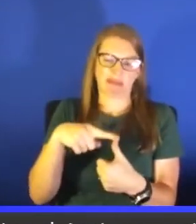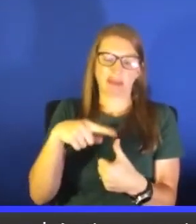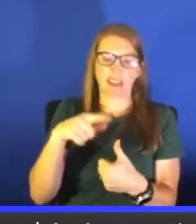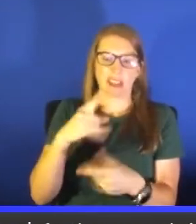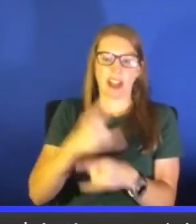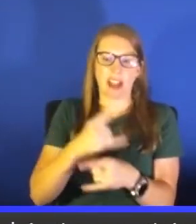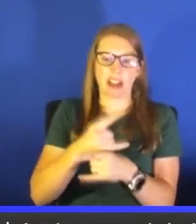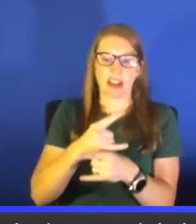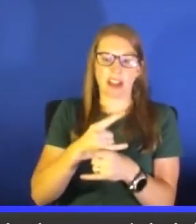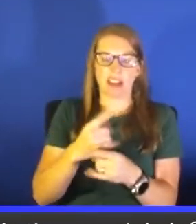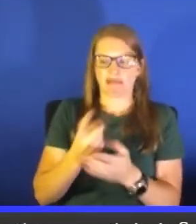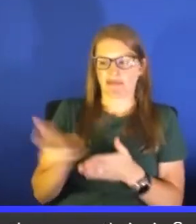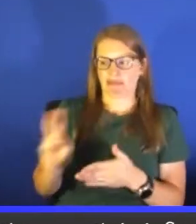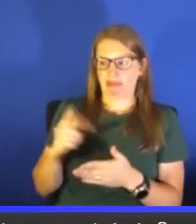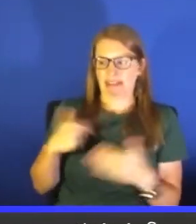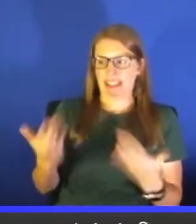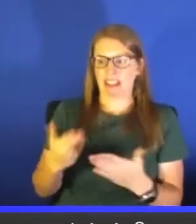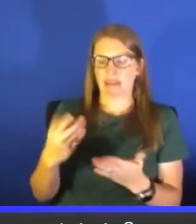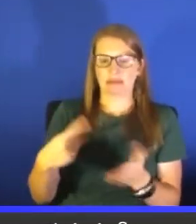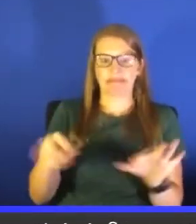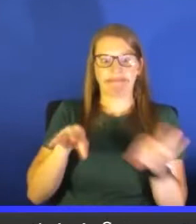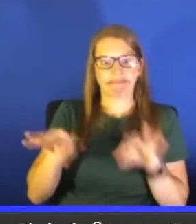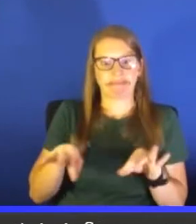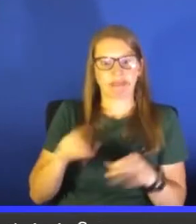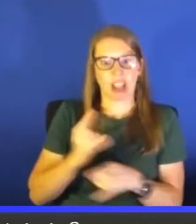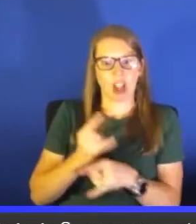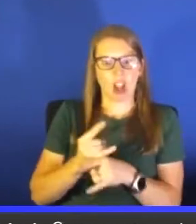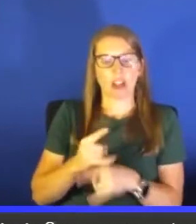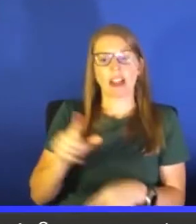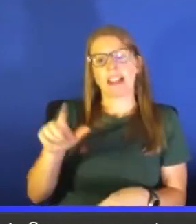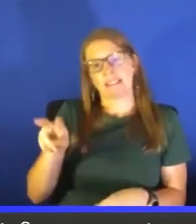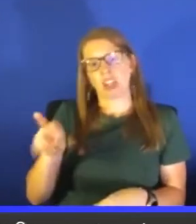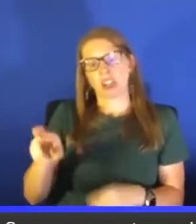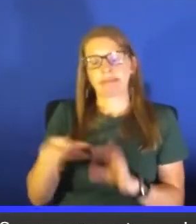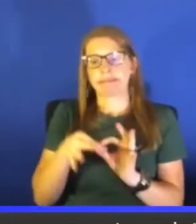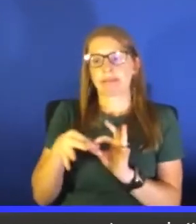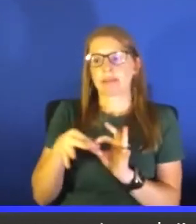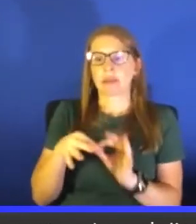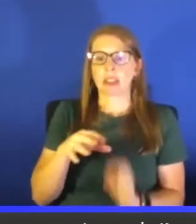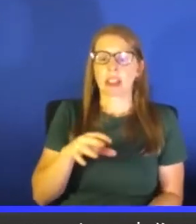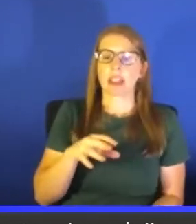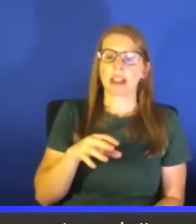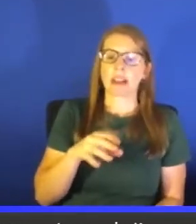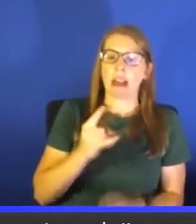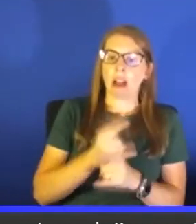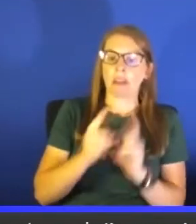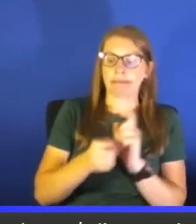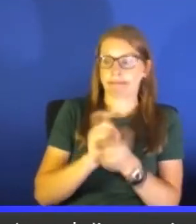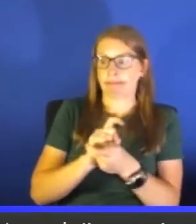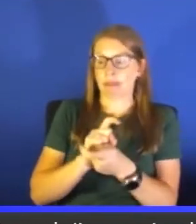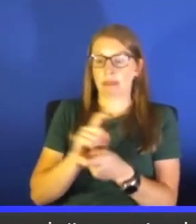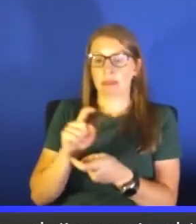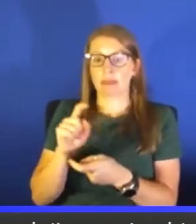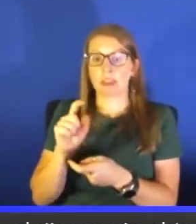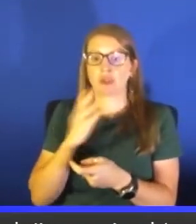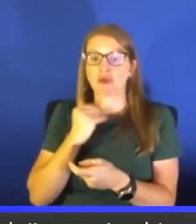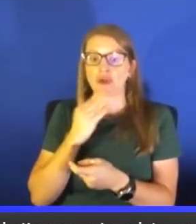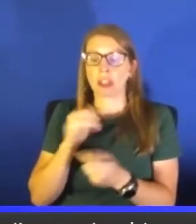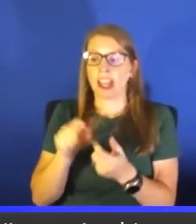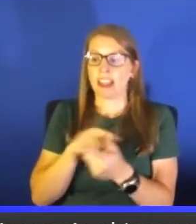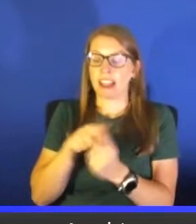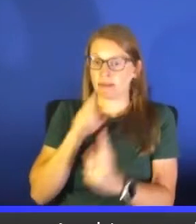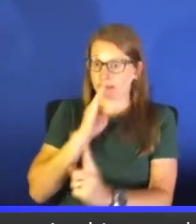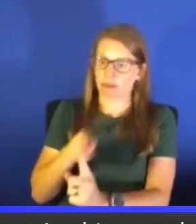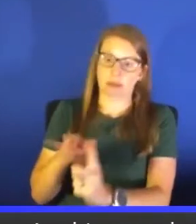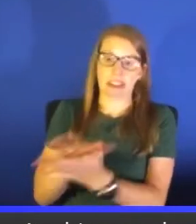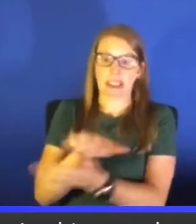in your liver, so we certainly know about that. Alcohol can actually get converted into sugars and then also damage the liver directly, so that's why alcohol